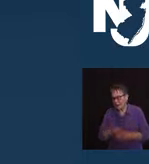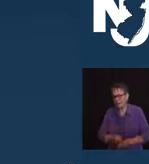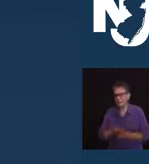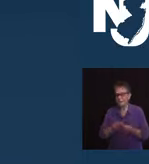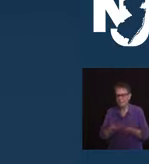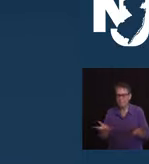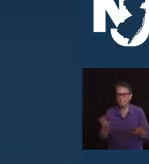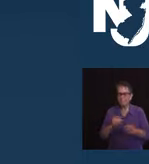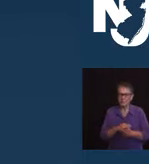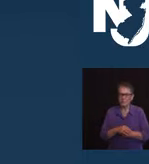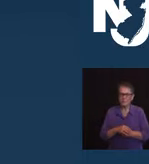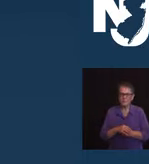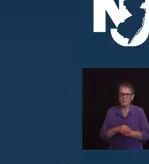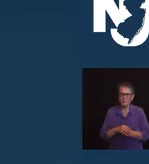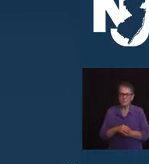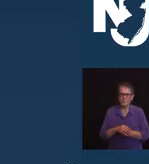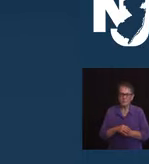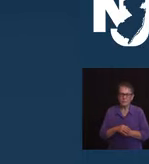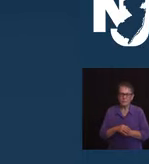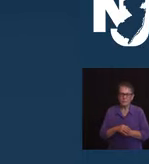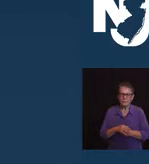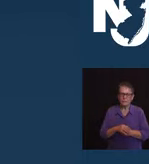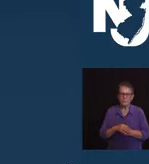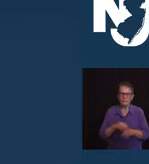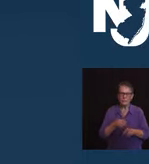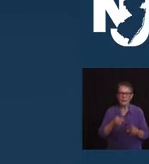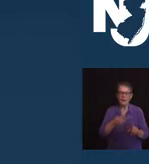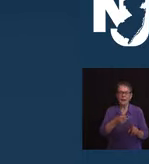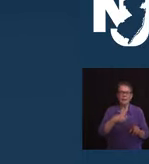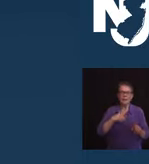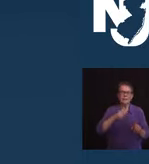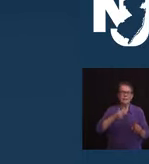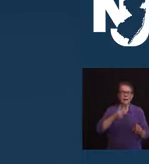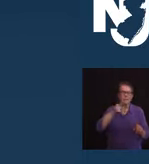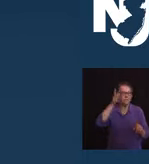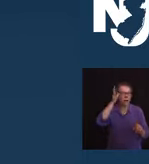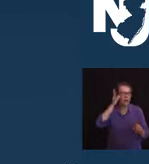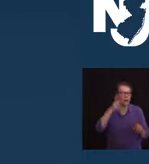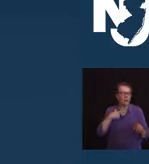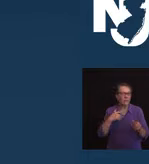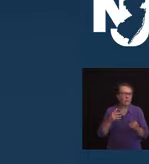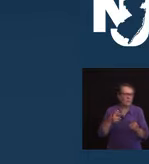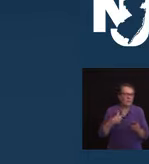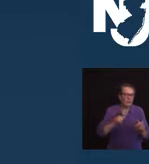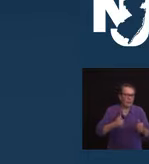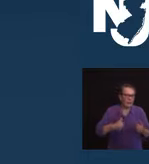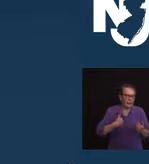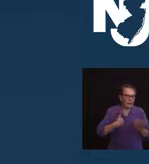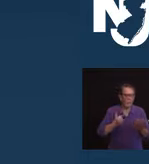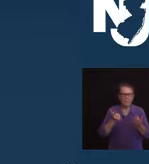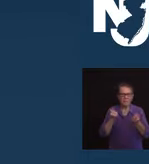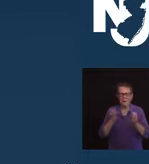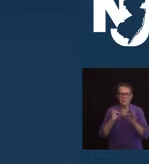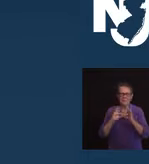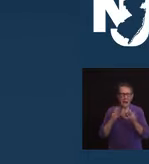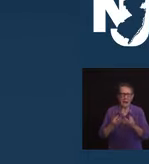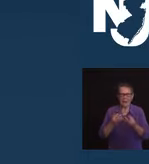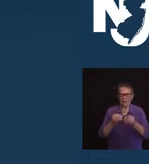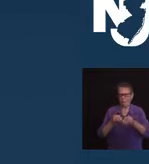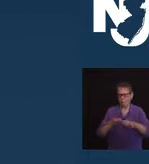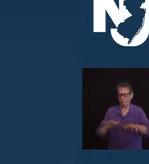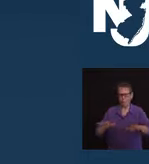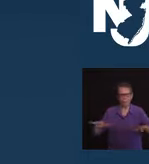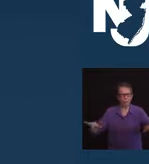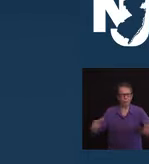John, among many other relatives and friends. I had, I think, the largest conference call with the survivors of a loved one